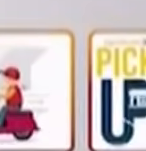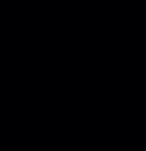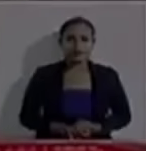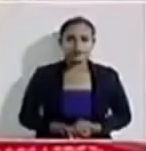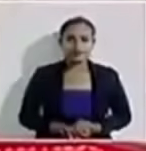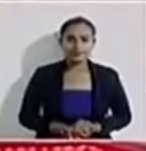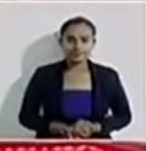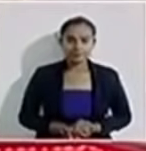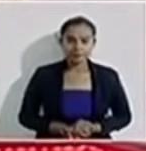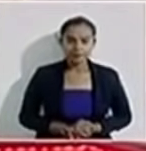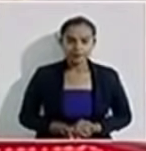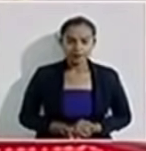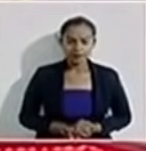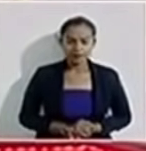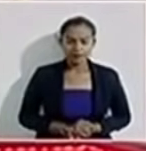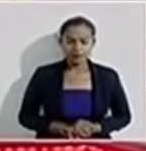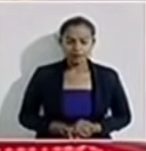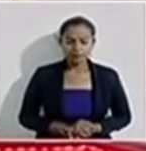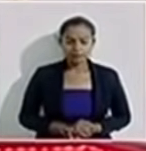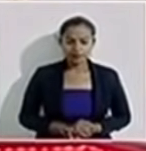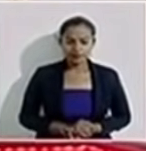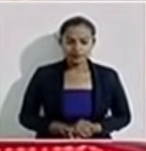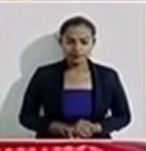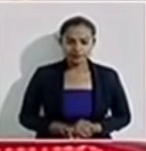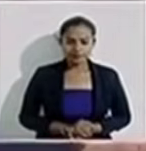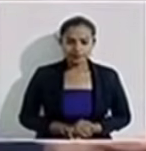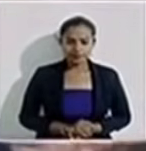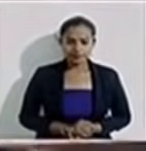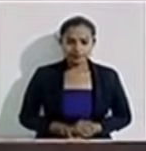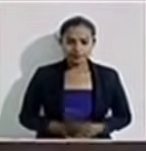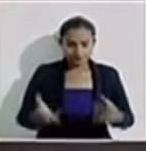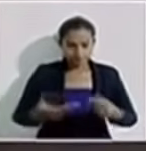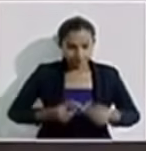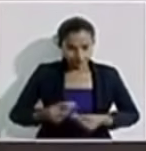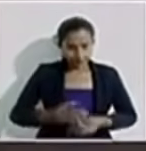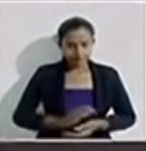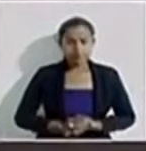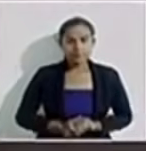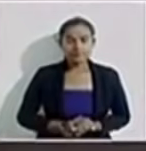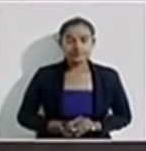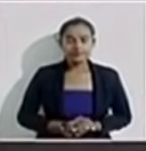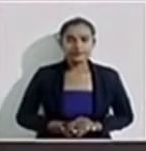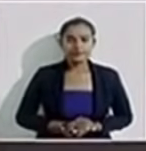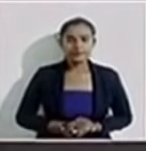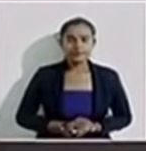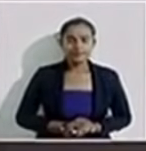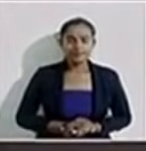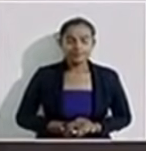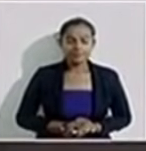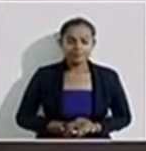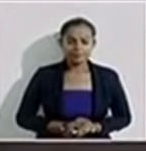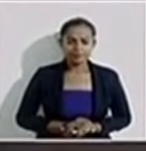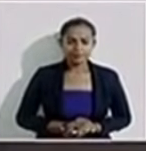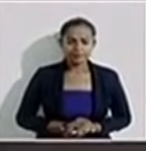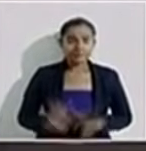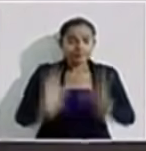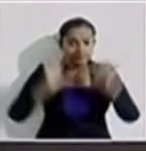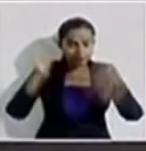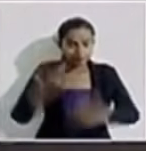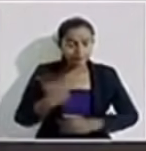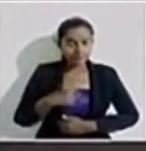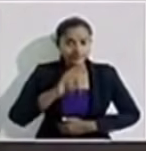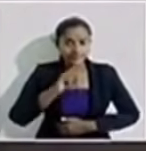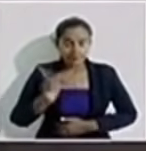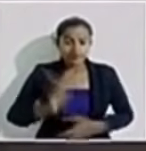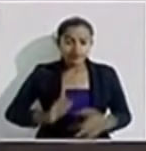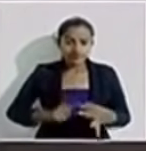Sambole.lk. Welcome back to the news. Responding to revelations made on the matter pertaining to the deletion